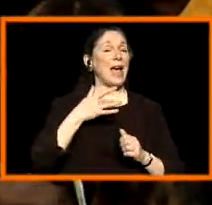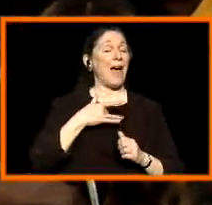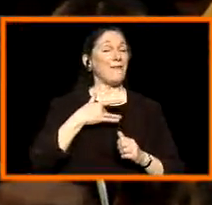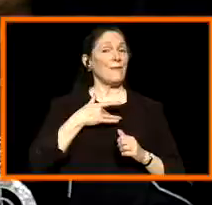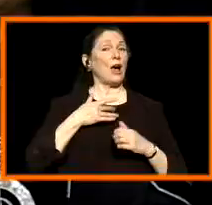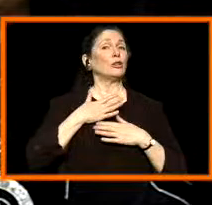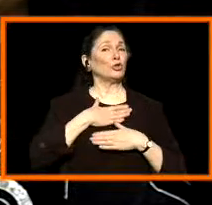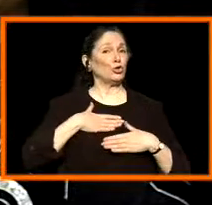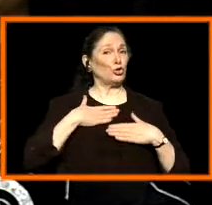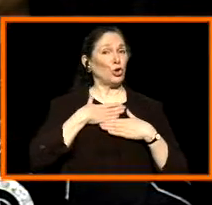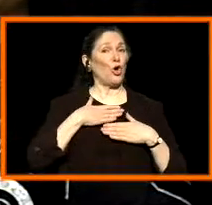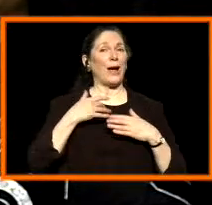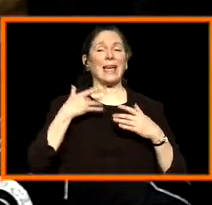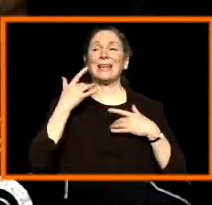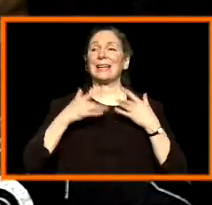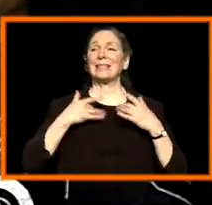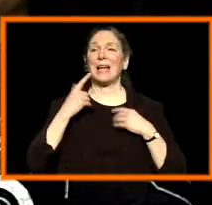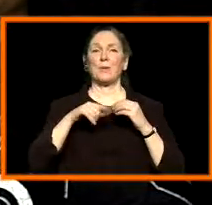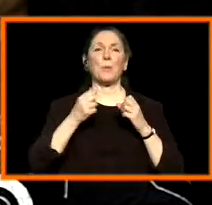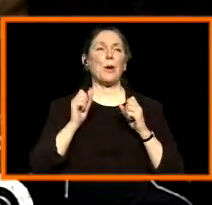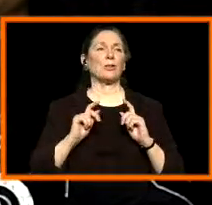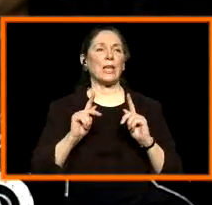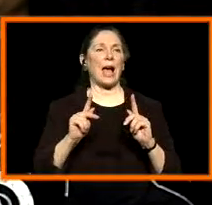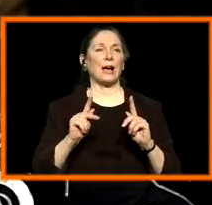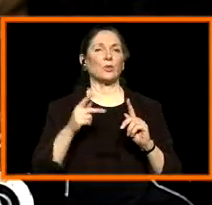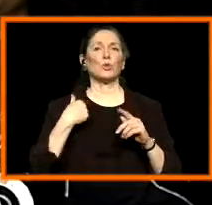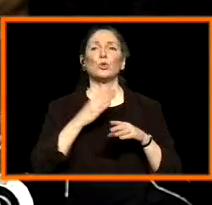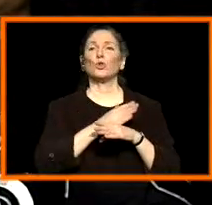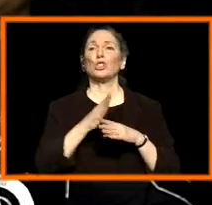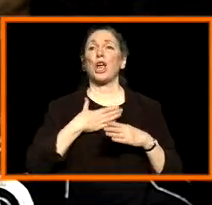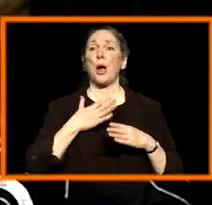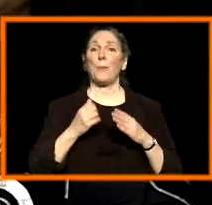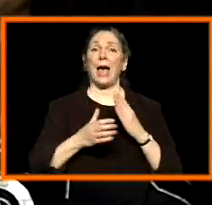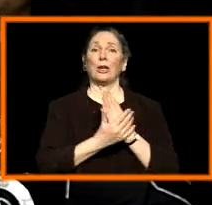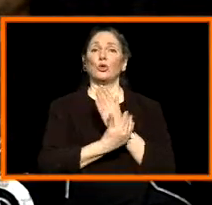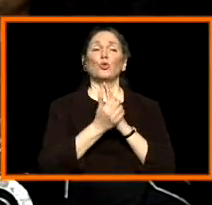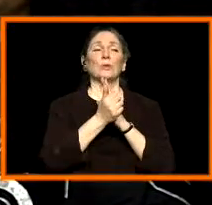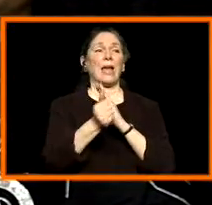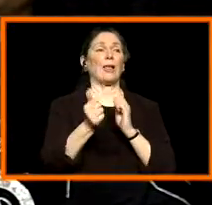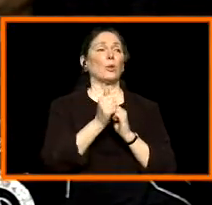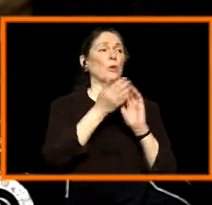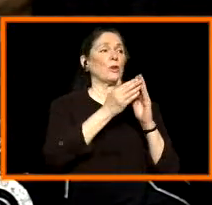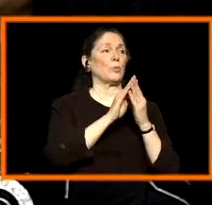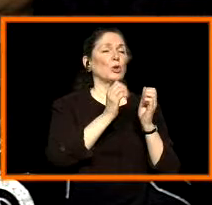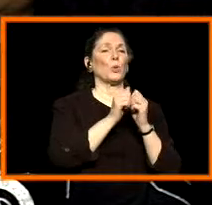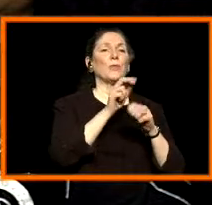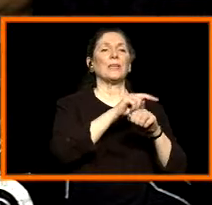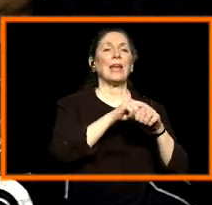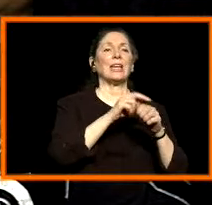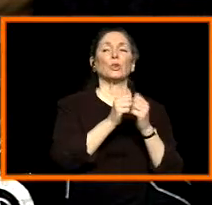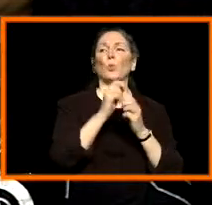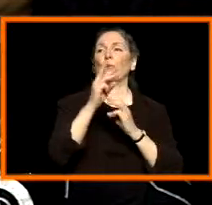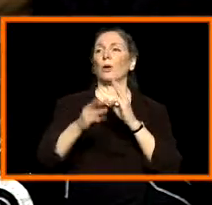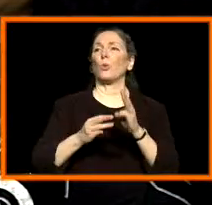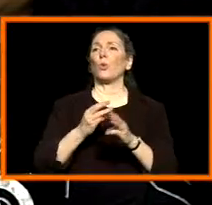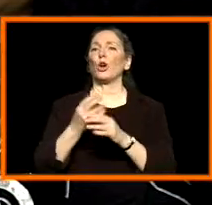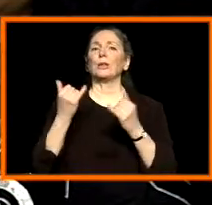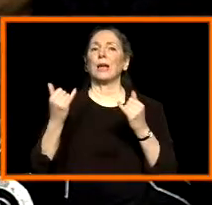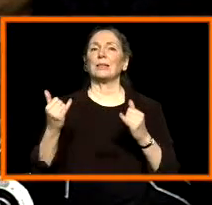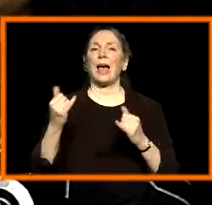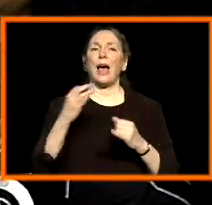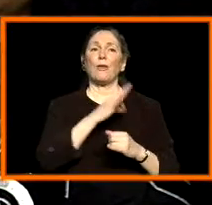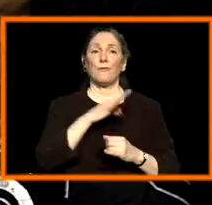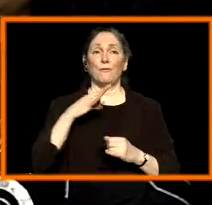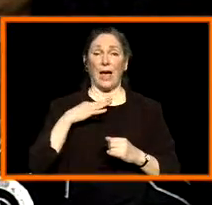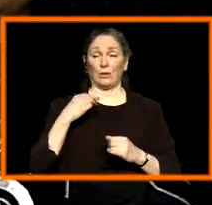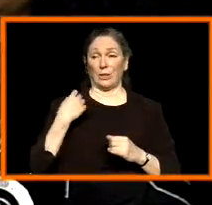joy and excitement about the opportunity to share my new talents with my community, with this nation, with the world. And now as a